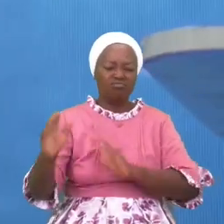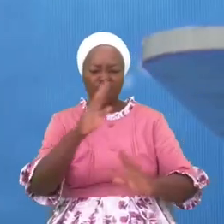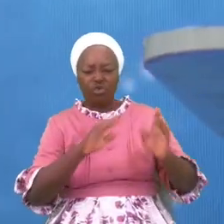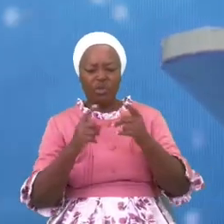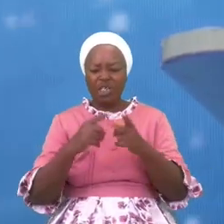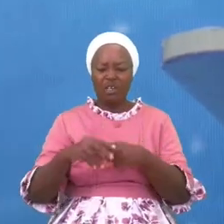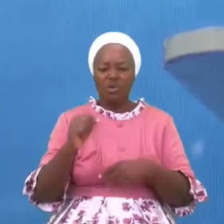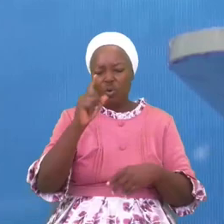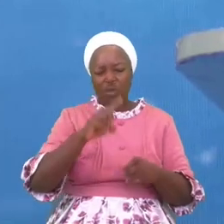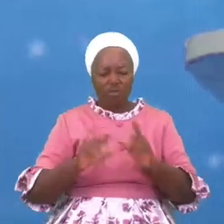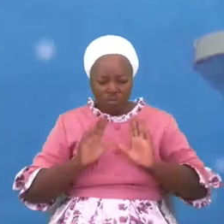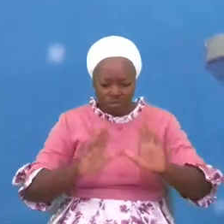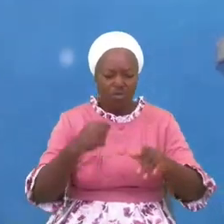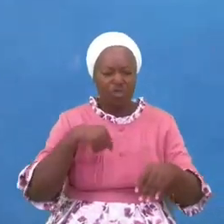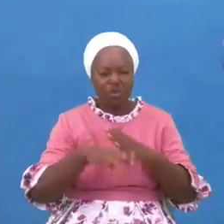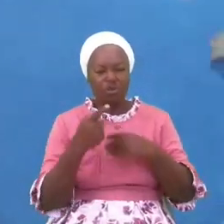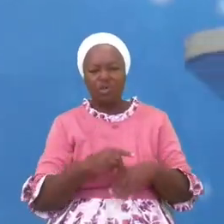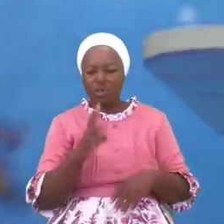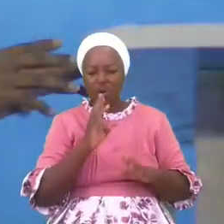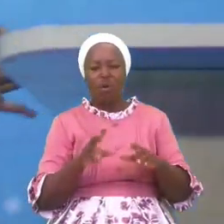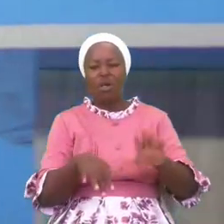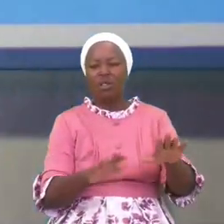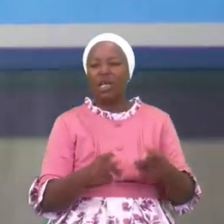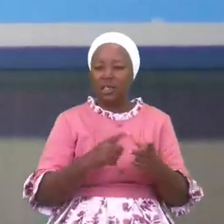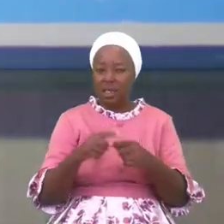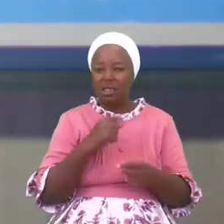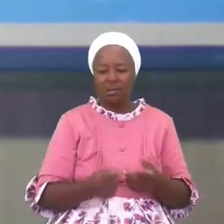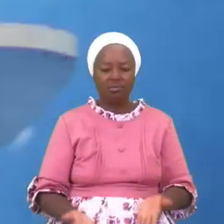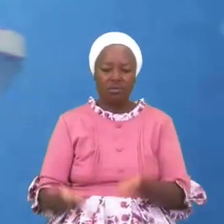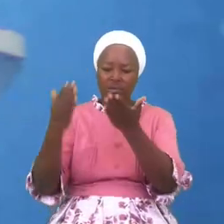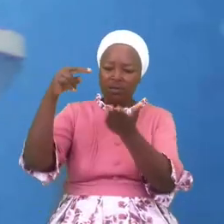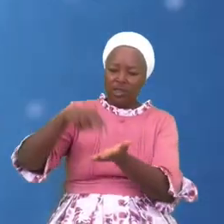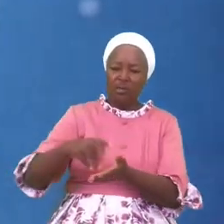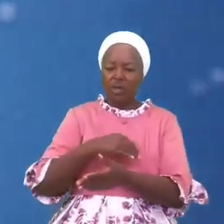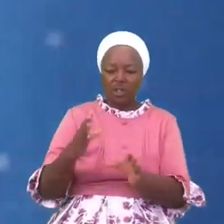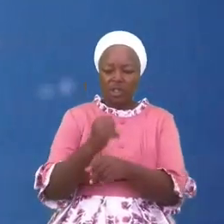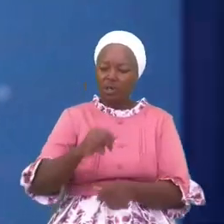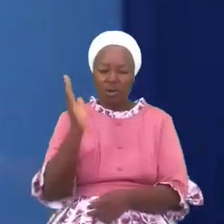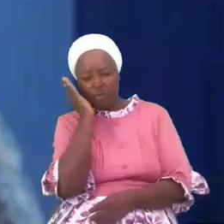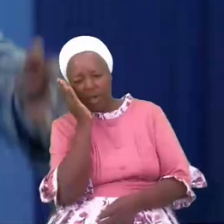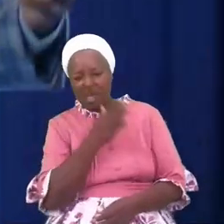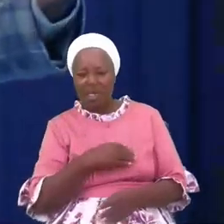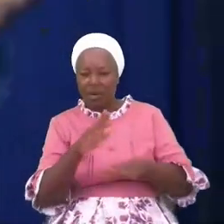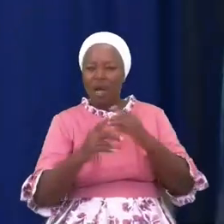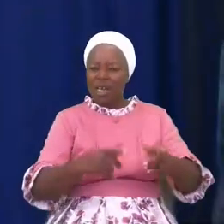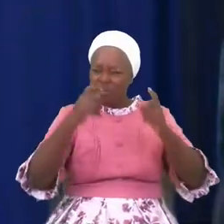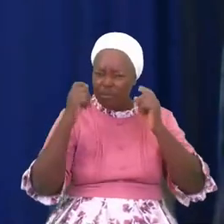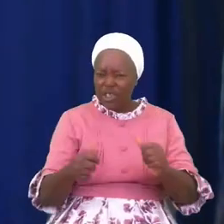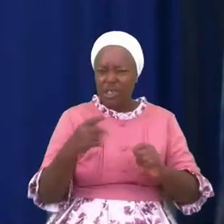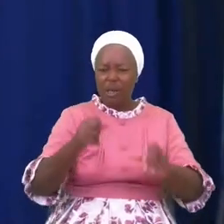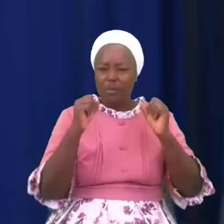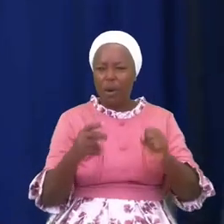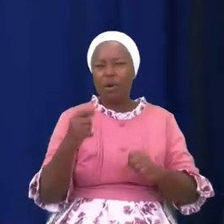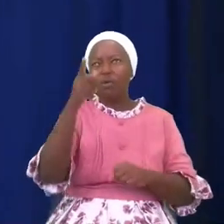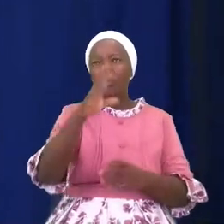take up thy bed and go home. Immediately the power of God came upon him. And John is